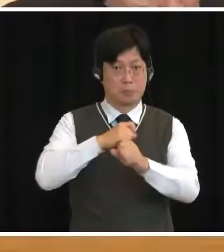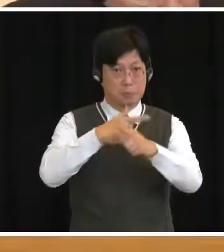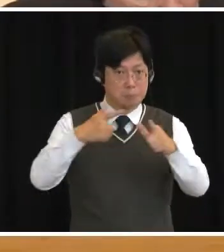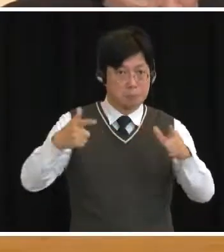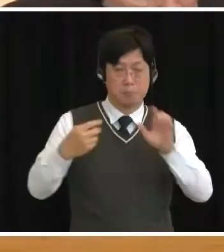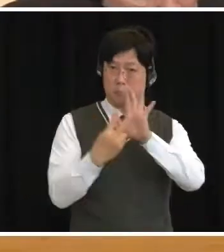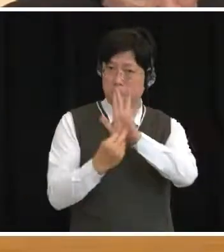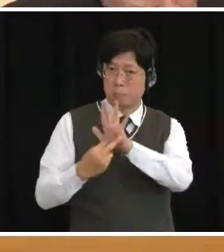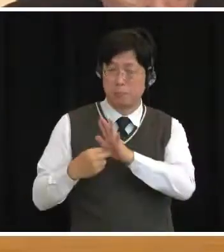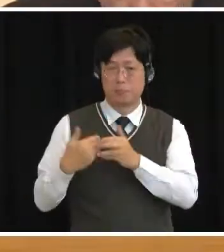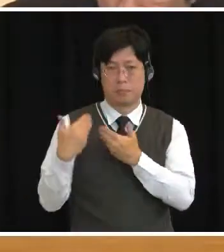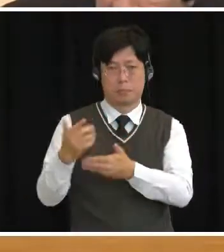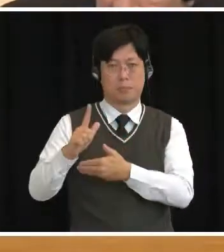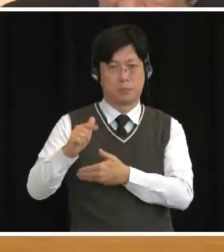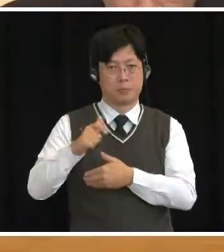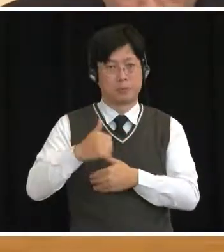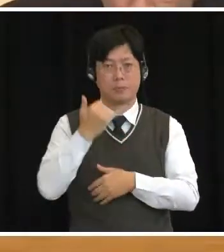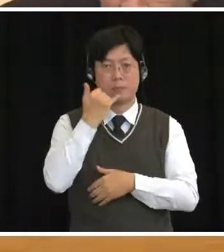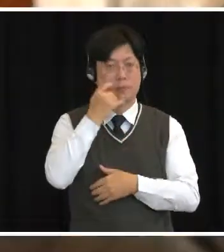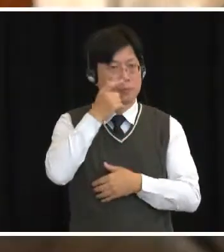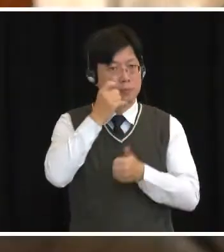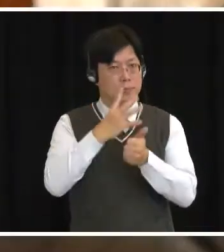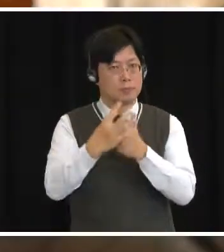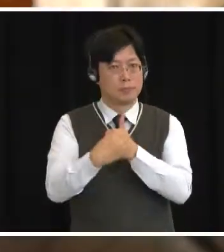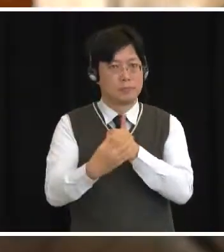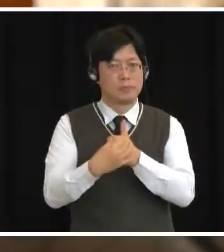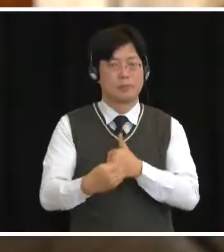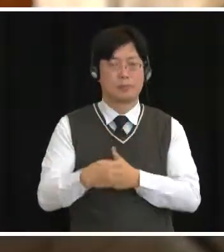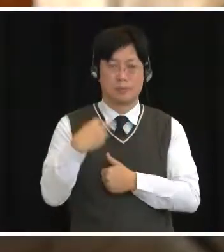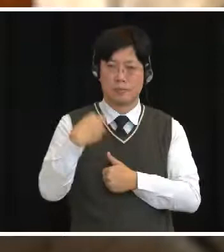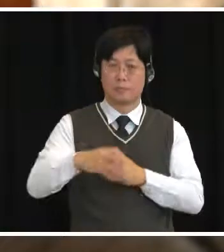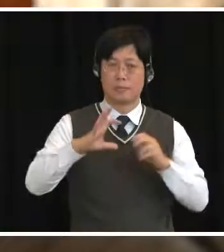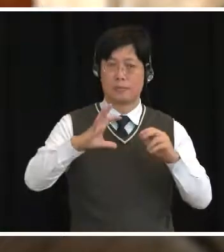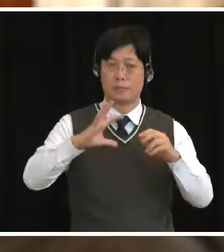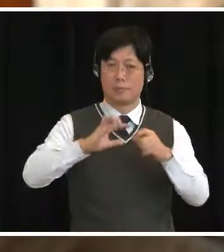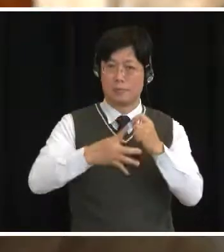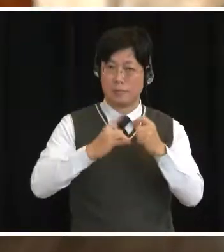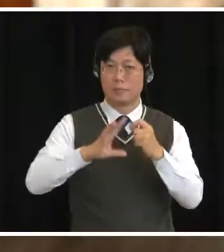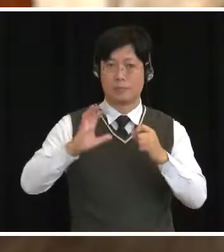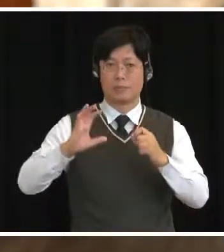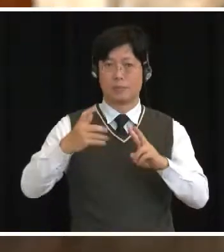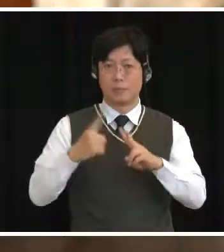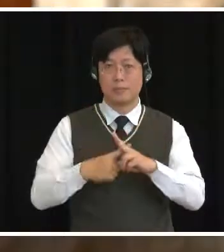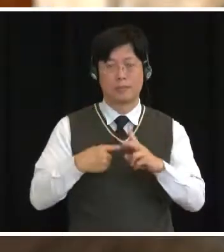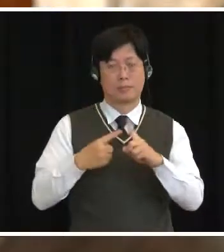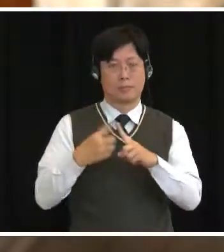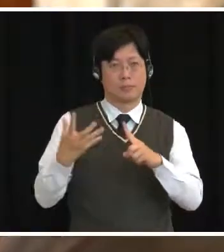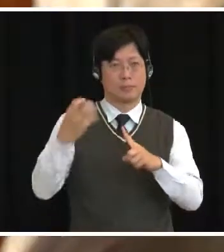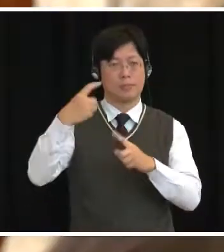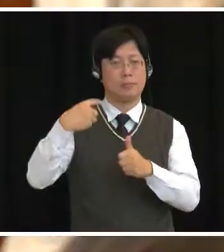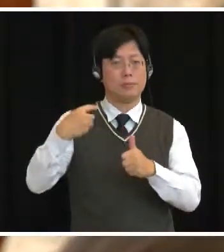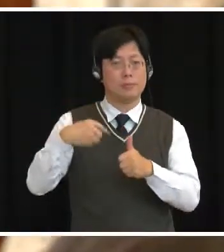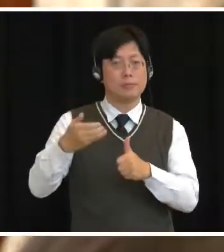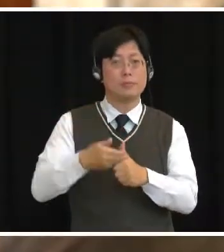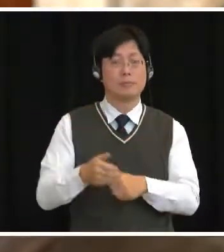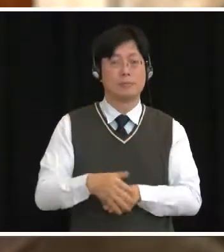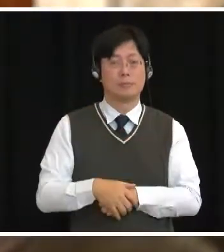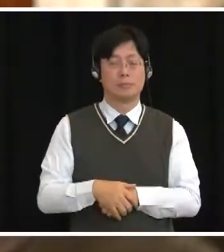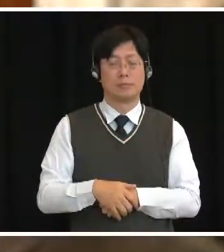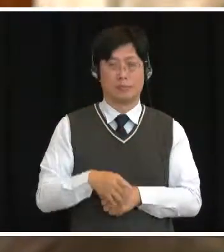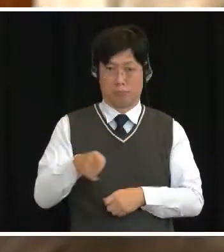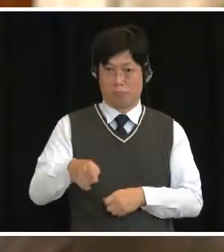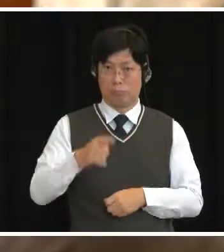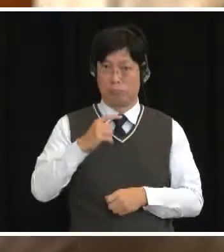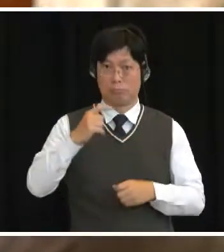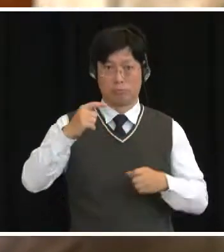how to come up with better teaching materials for teachers. At elementary school and junior